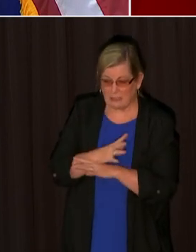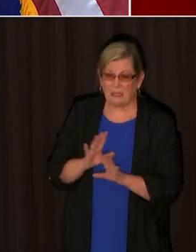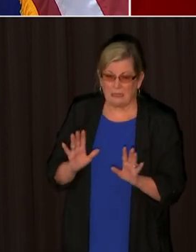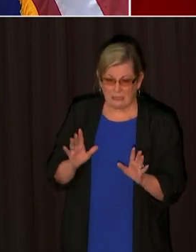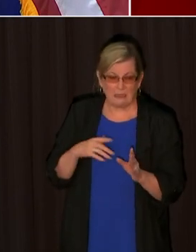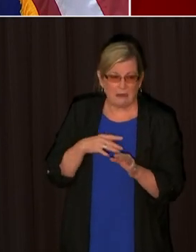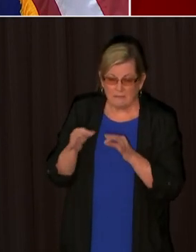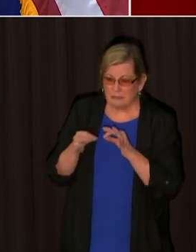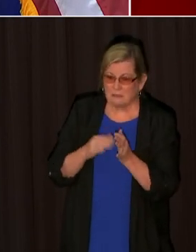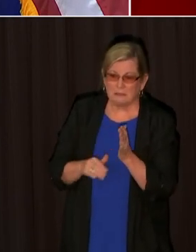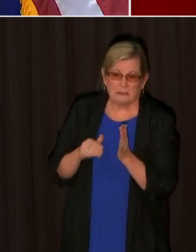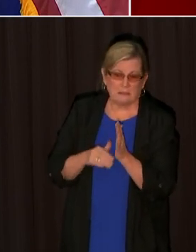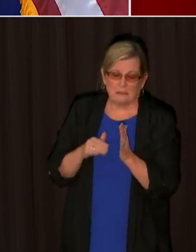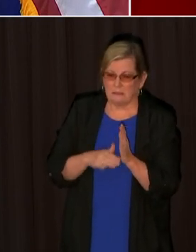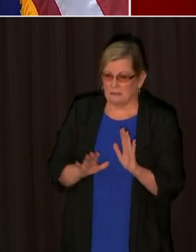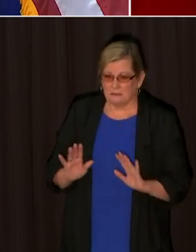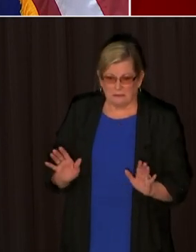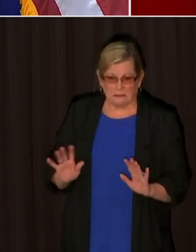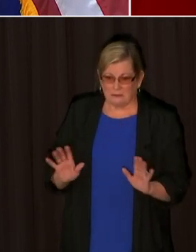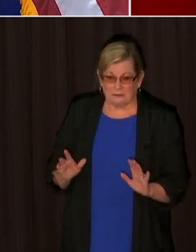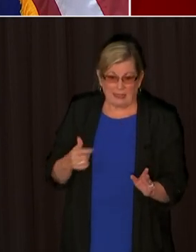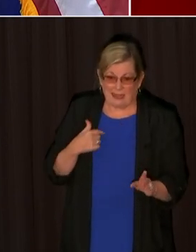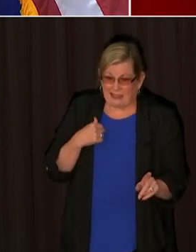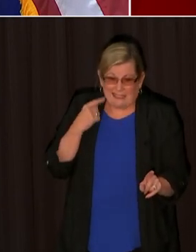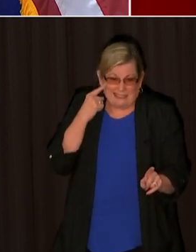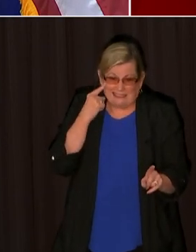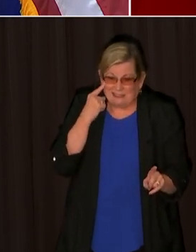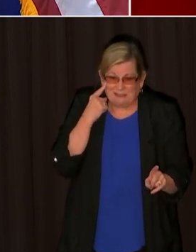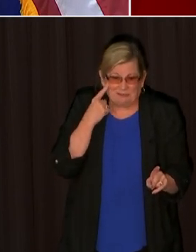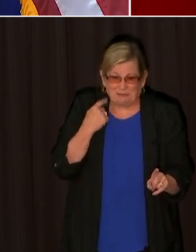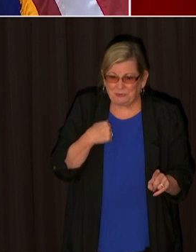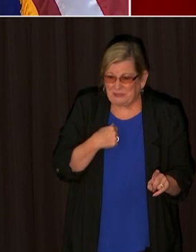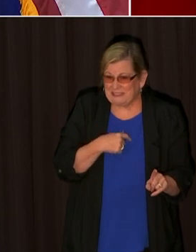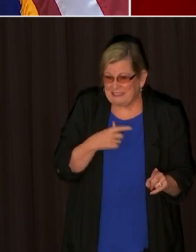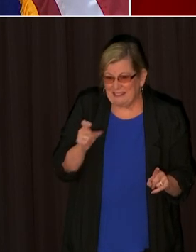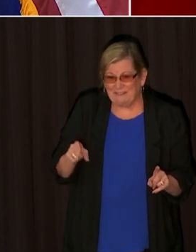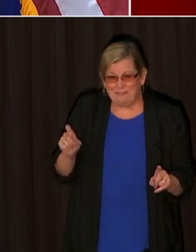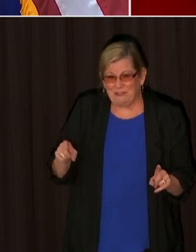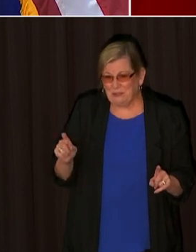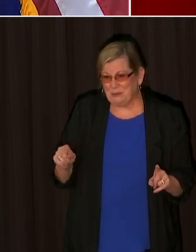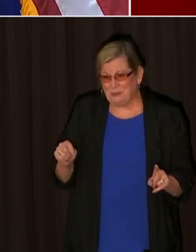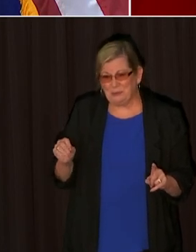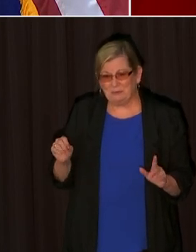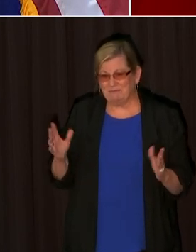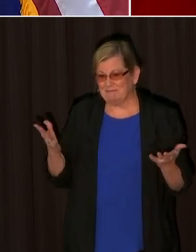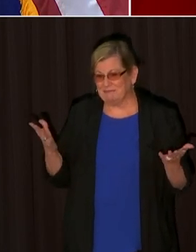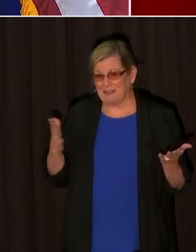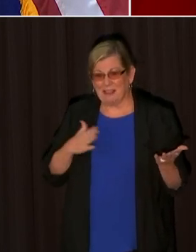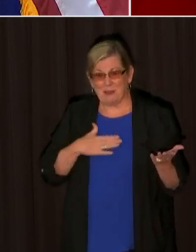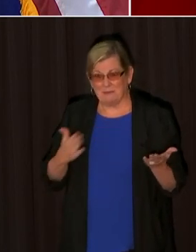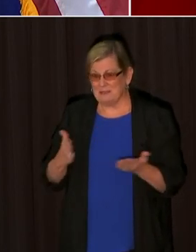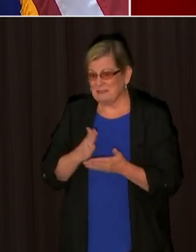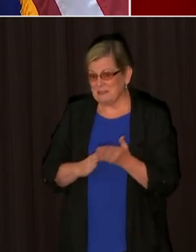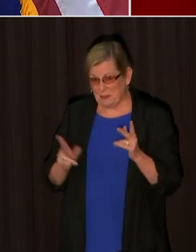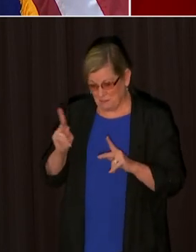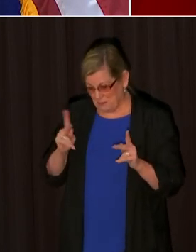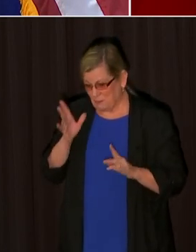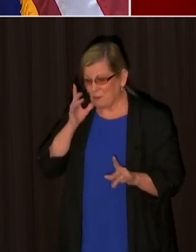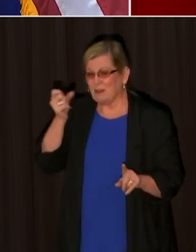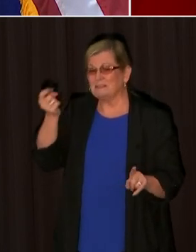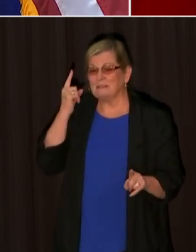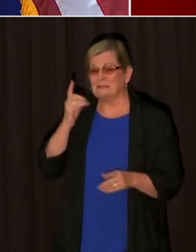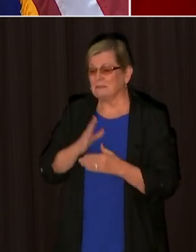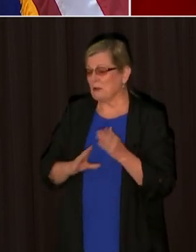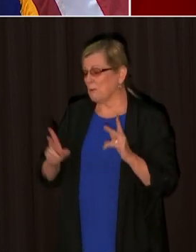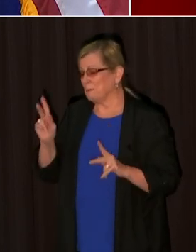at some point we're gonna have to acquiesce and recognize that some people will grasp it, some people won't, and you just look at the dashboard and see where we are